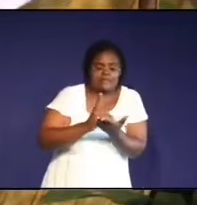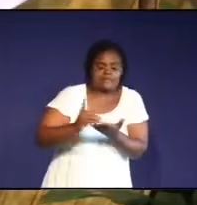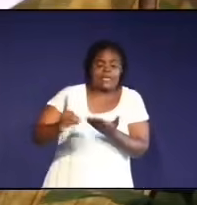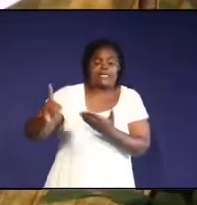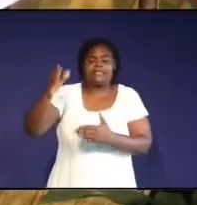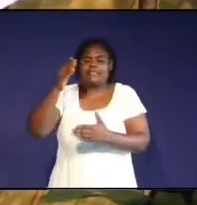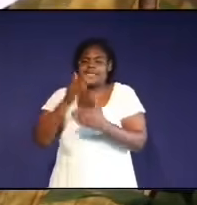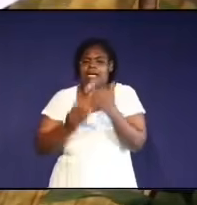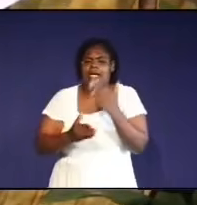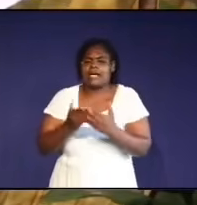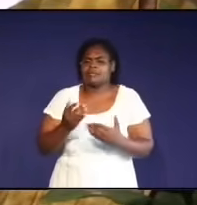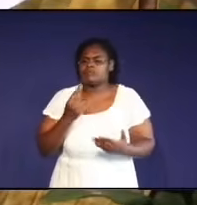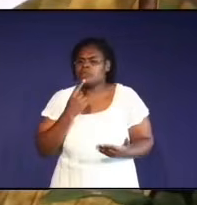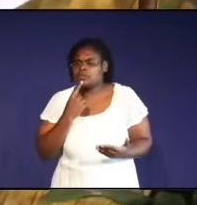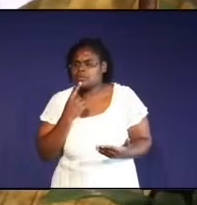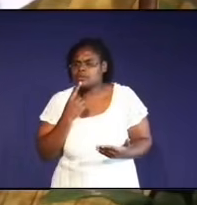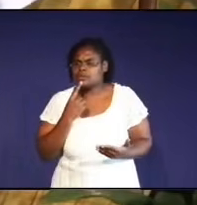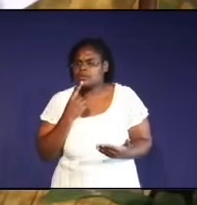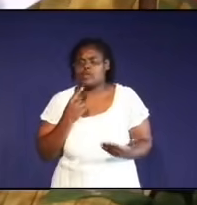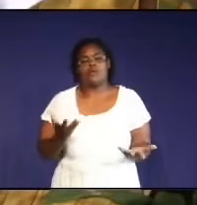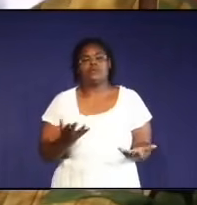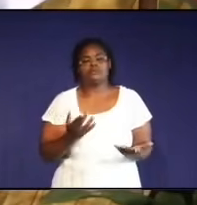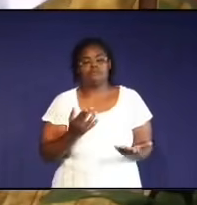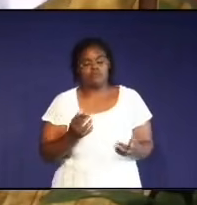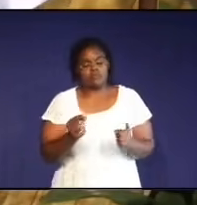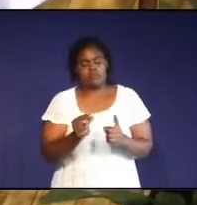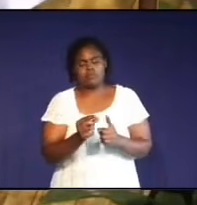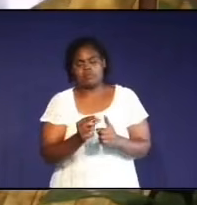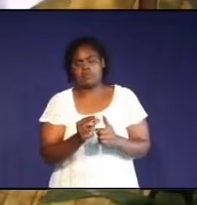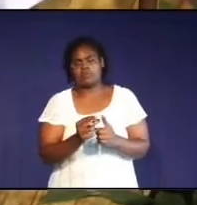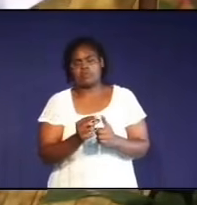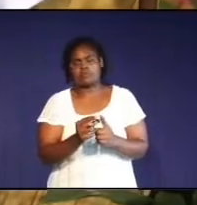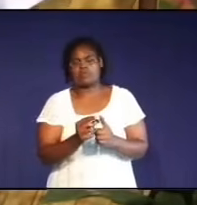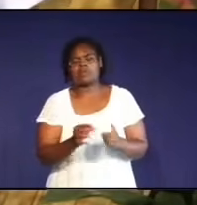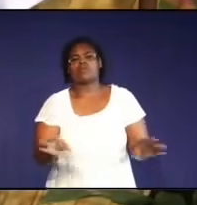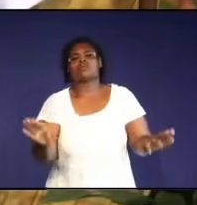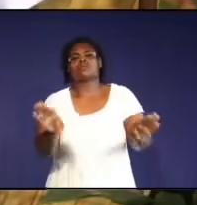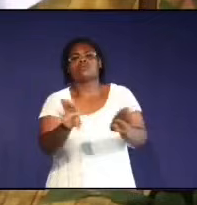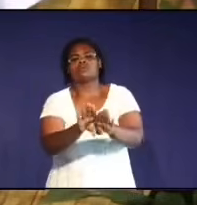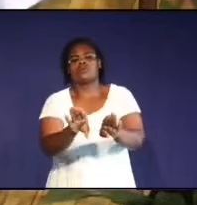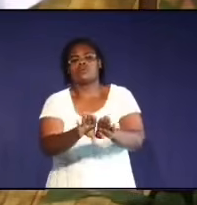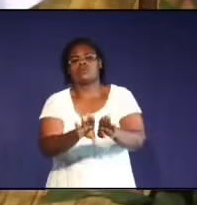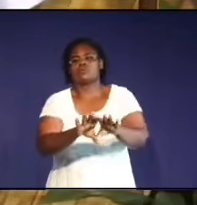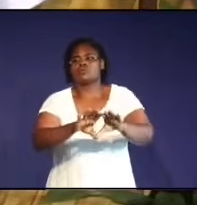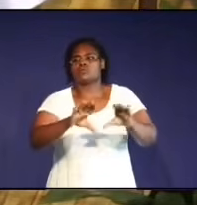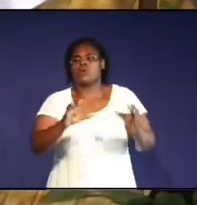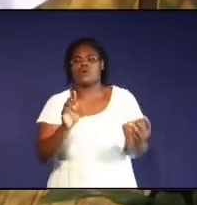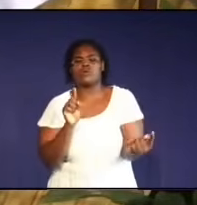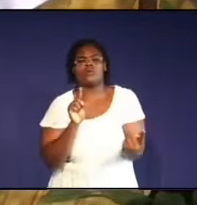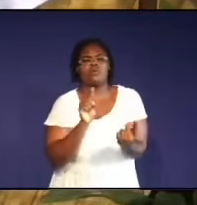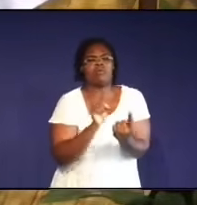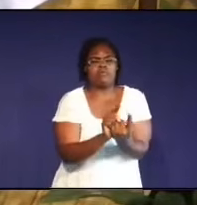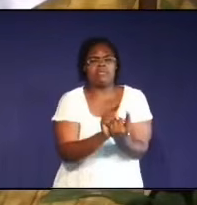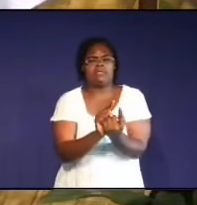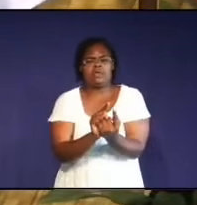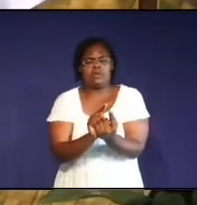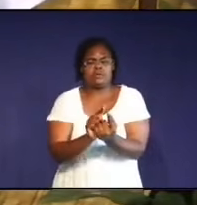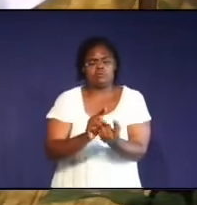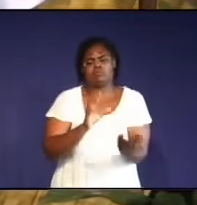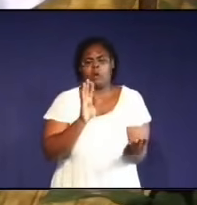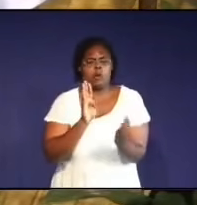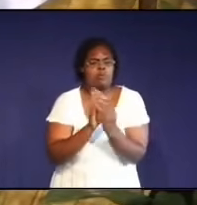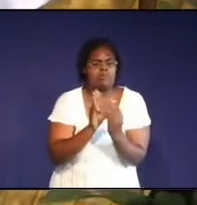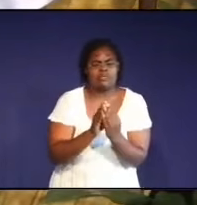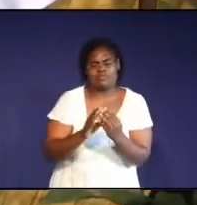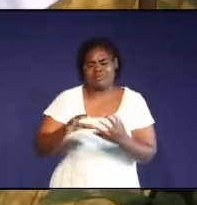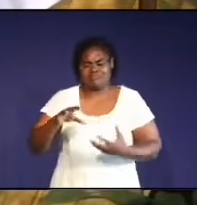Let me read it for you. In the closing work, we shall meet with perplexities that